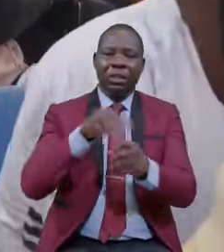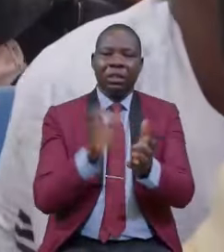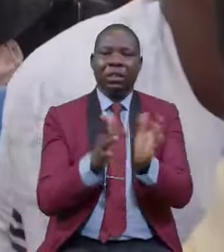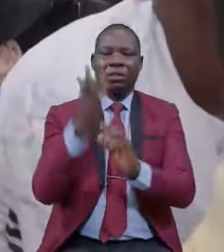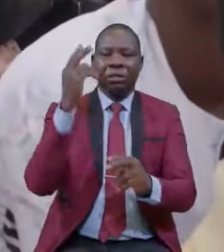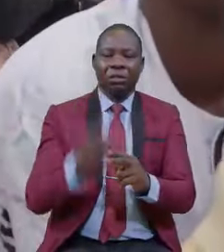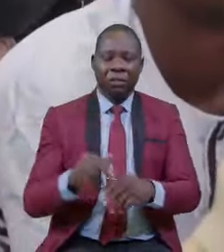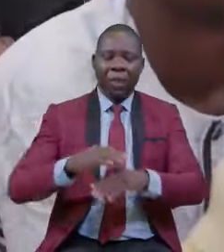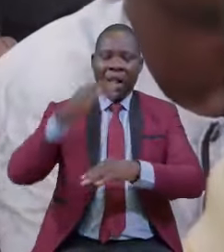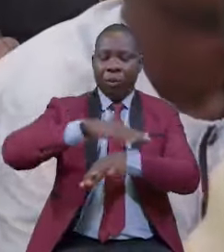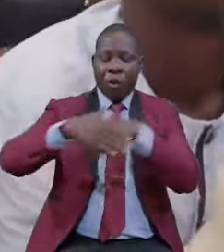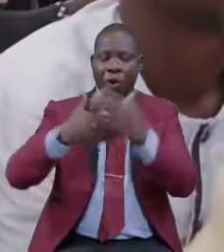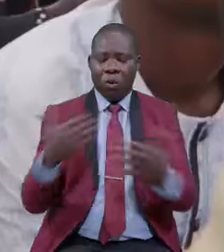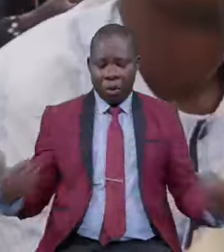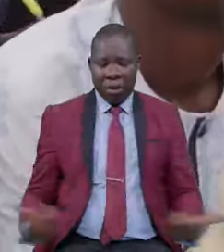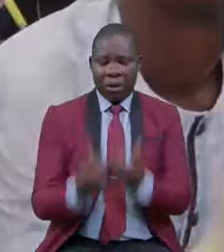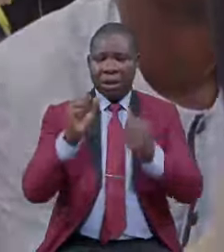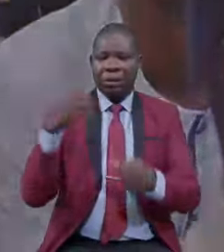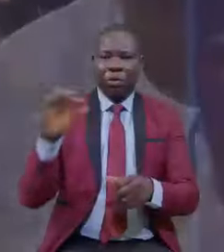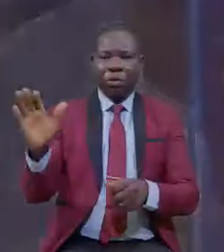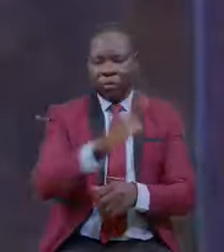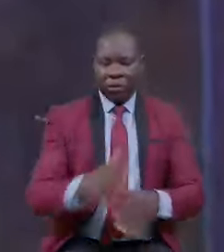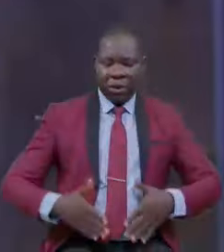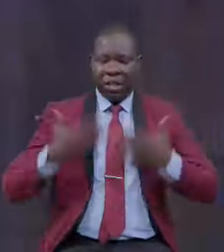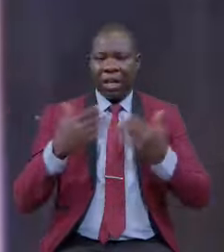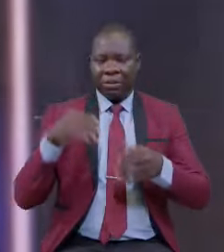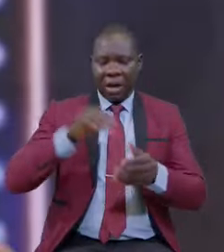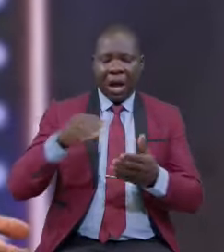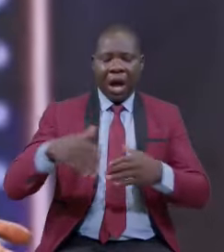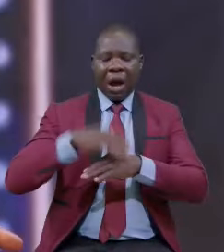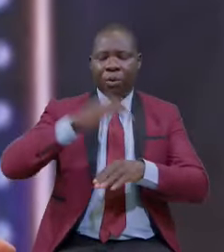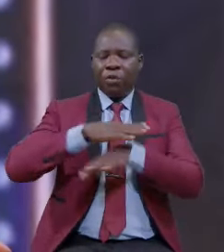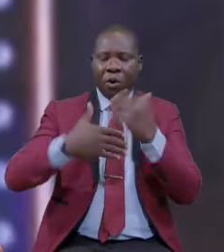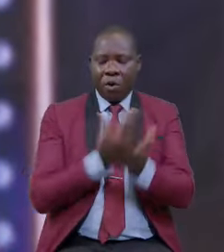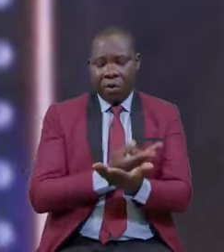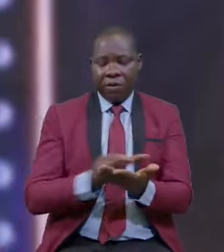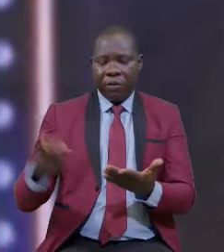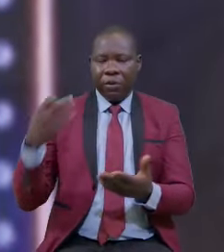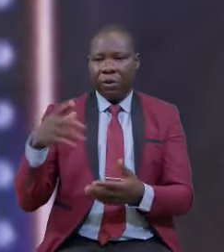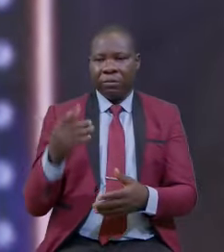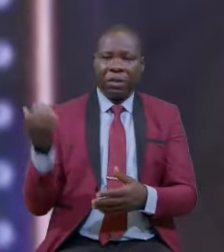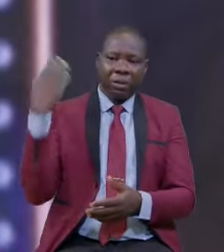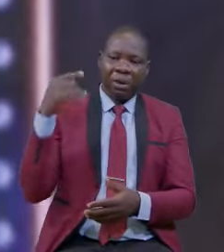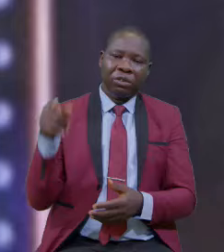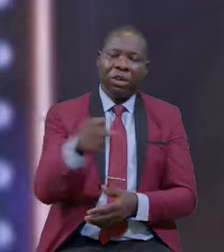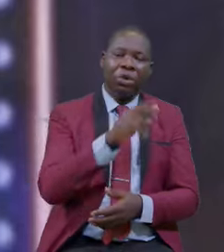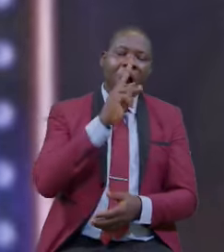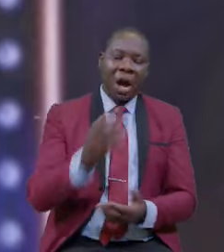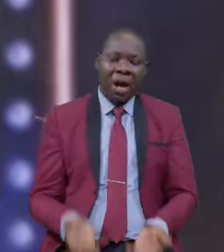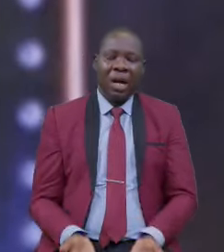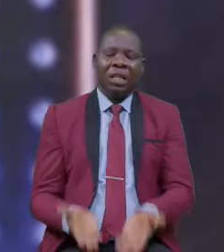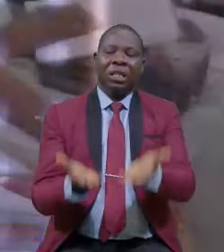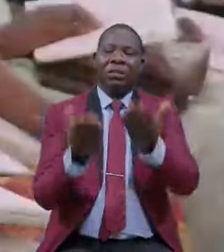challenges of your life, above all the failures of the past, you are lifted up